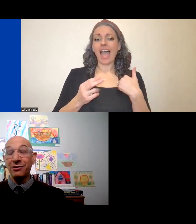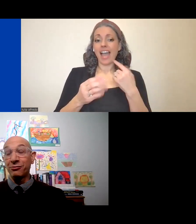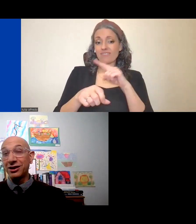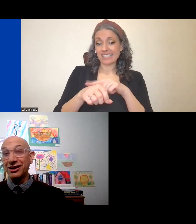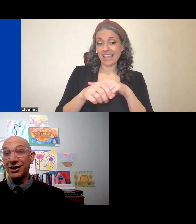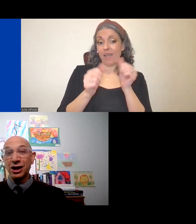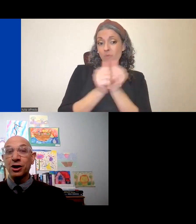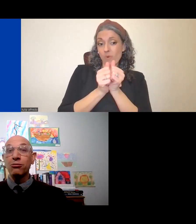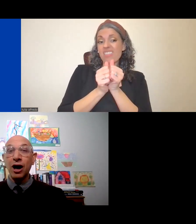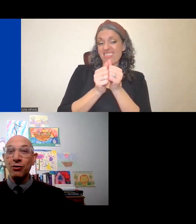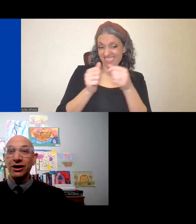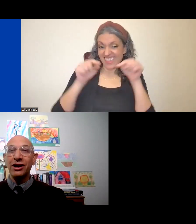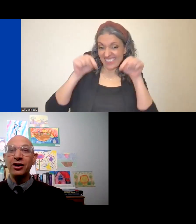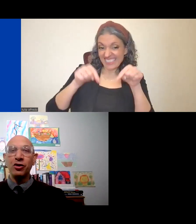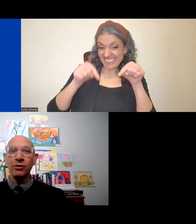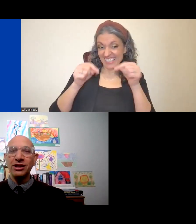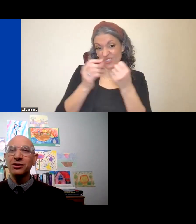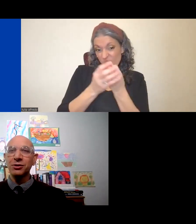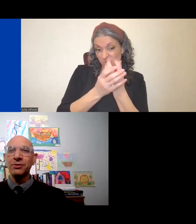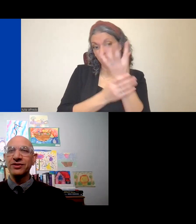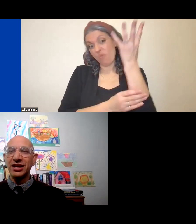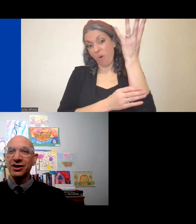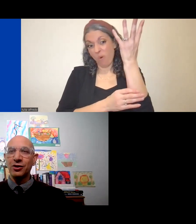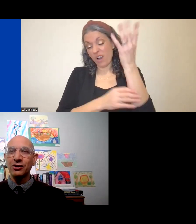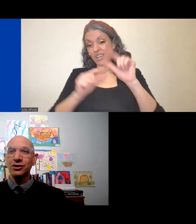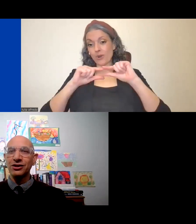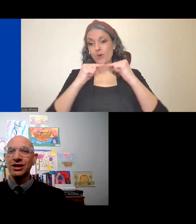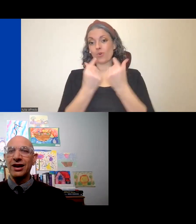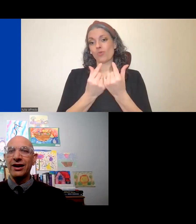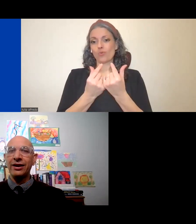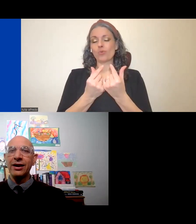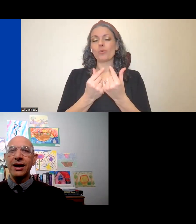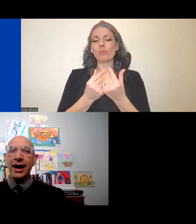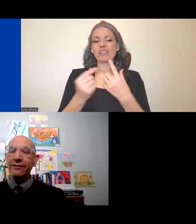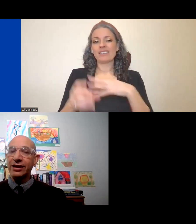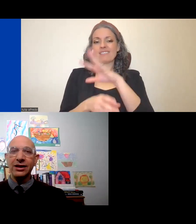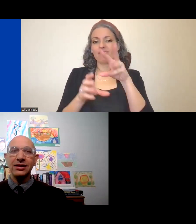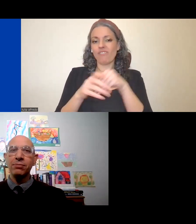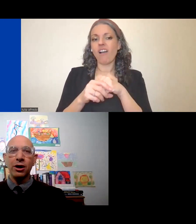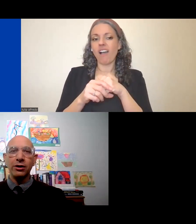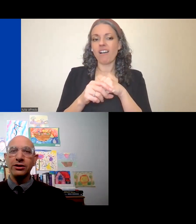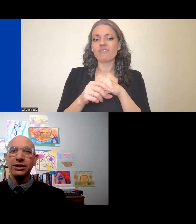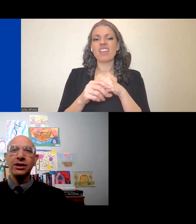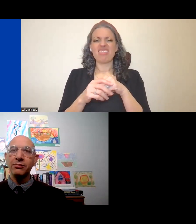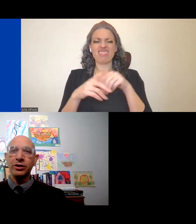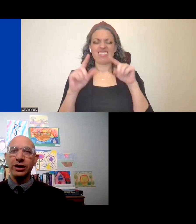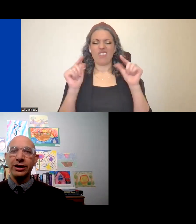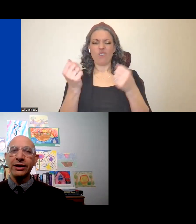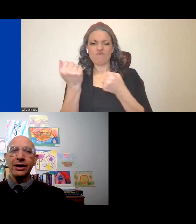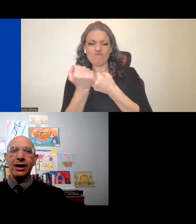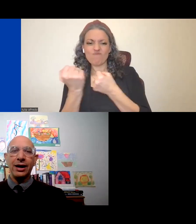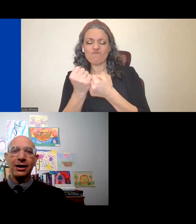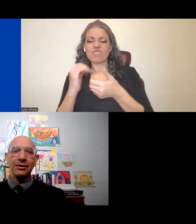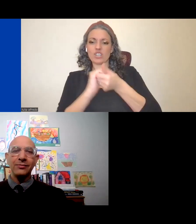this really growing, enormous group of stakeholders and advocates and partners in